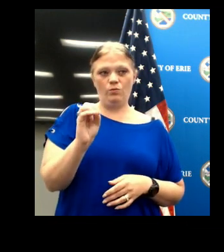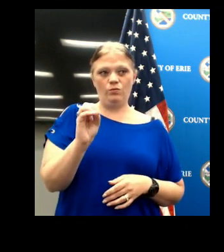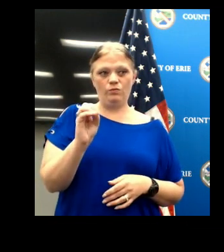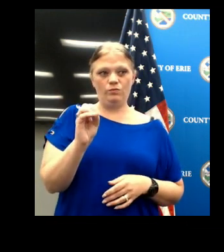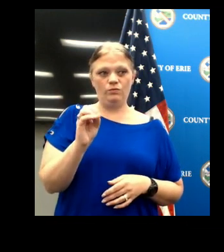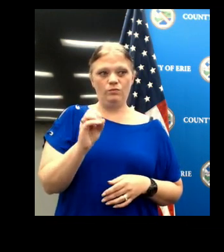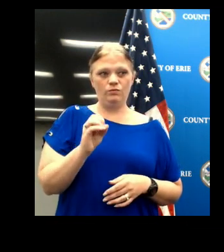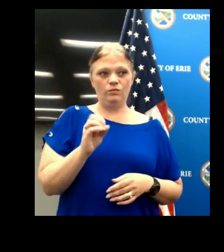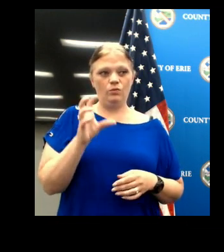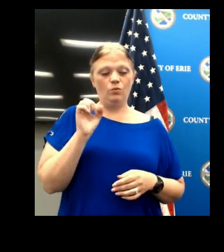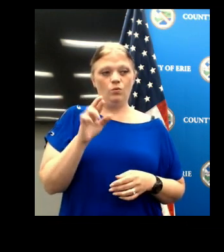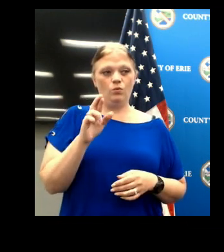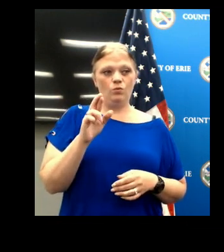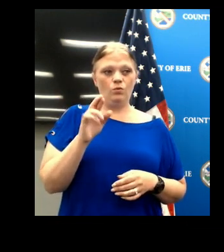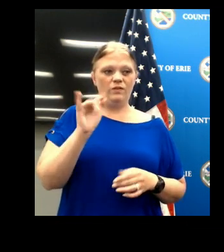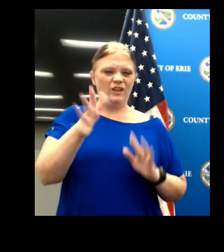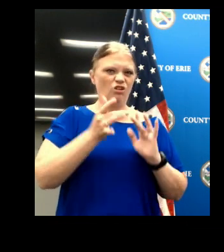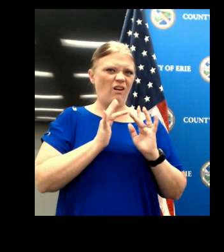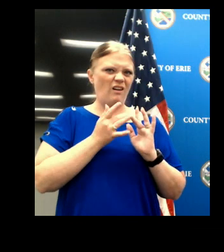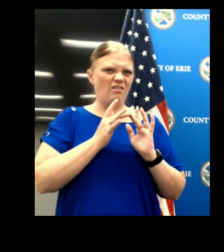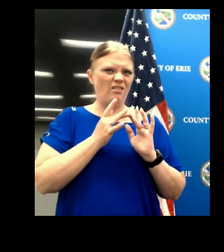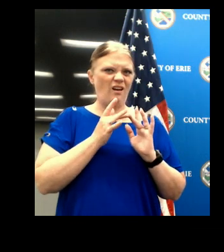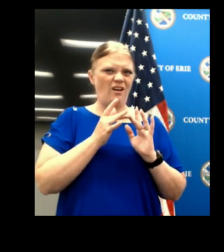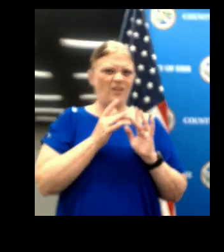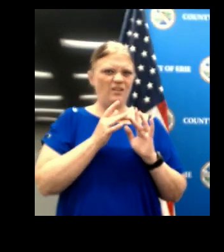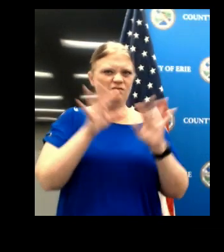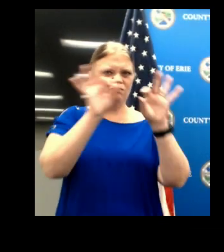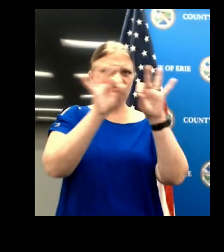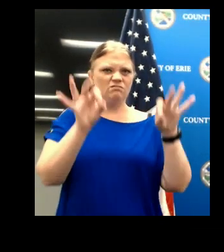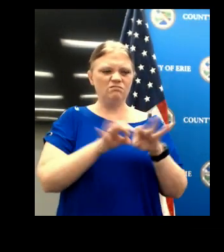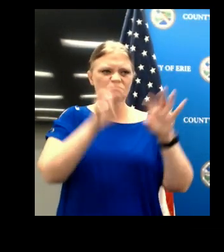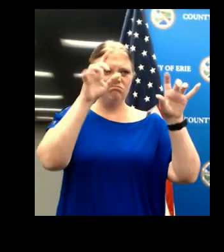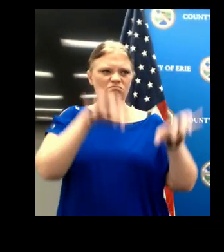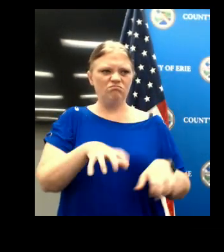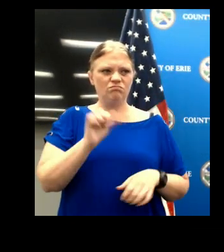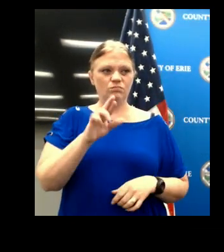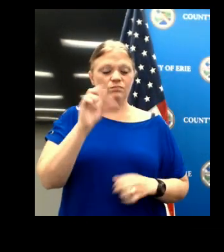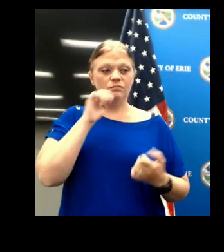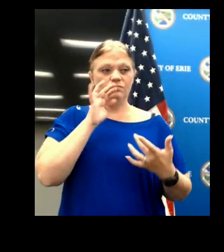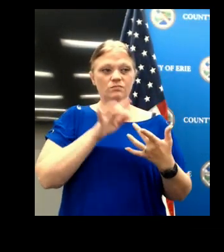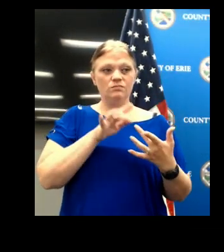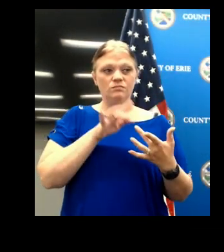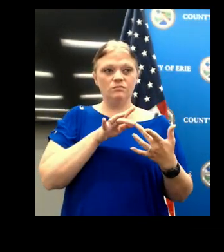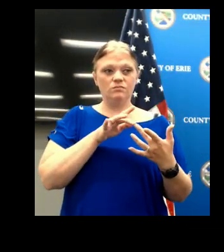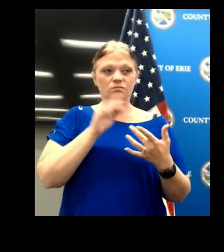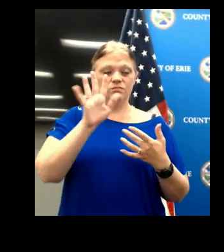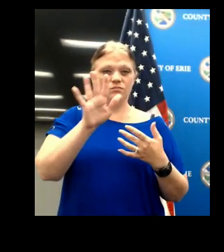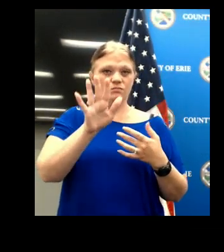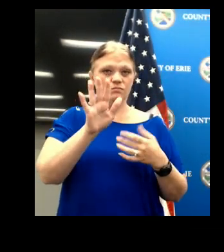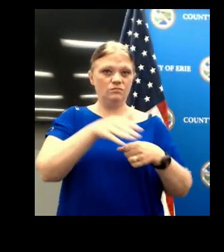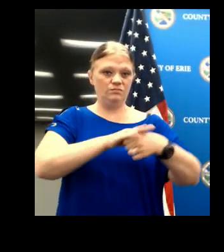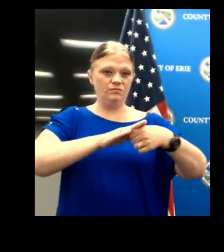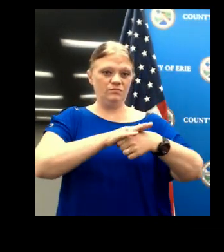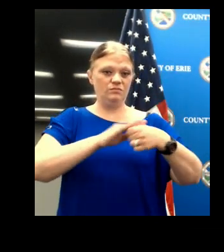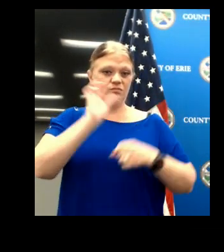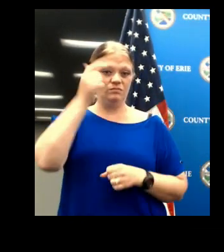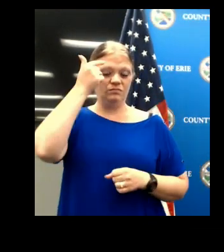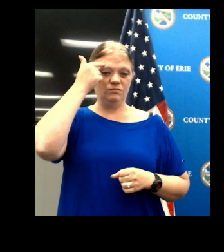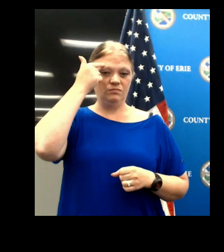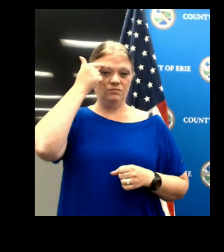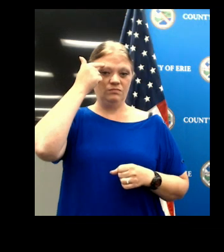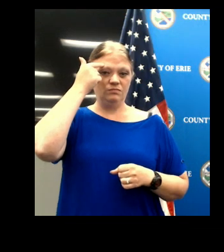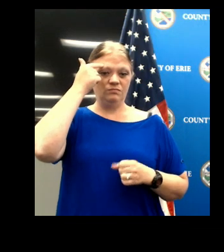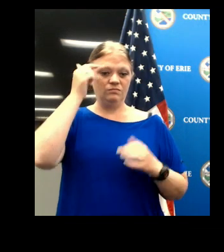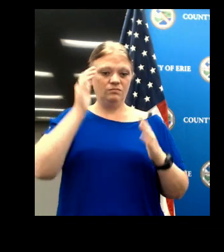833-789-0470. Or go to their online form, and or you can contact your local government,